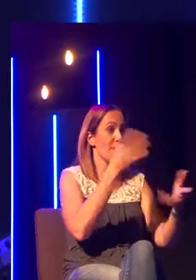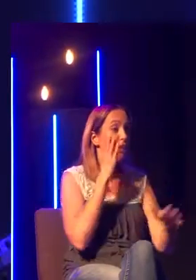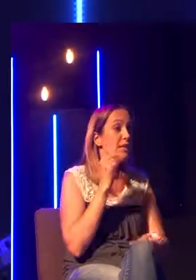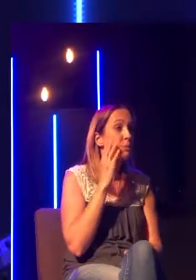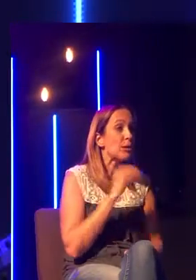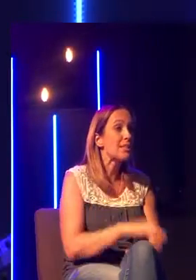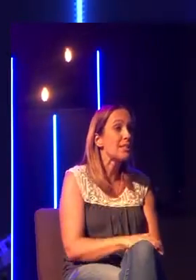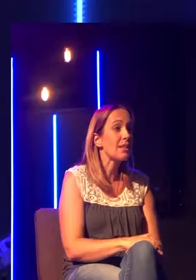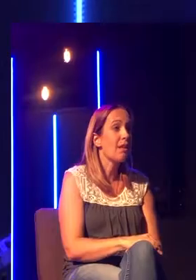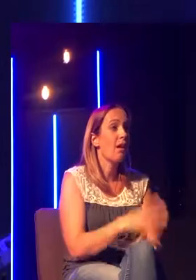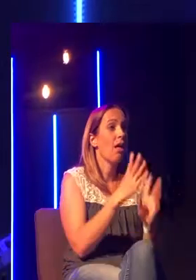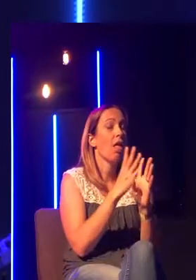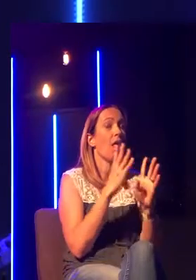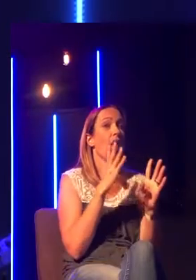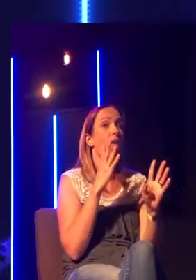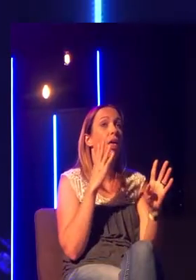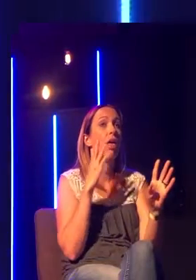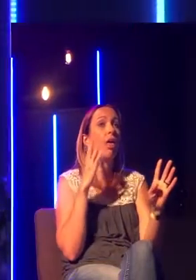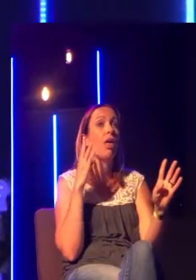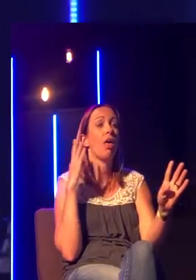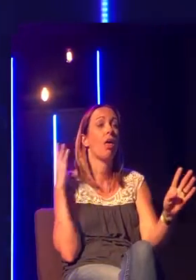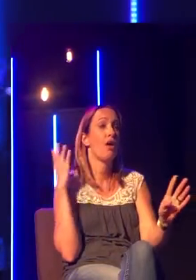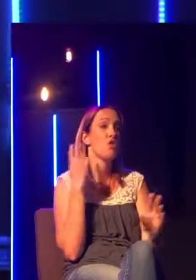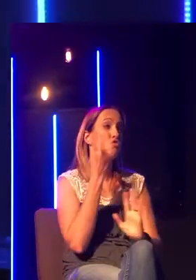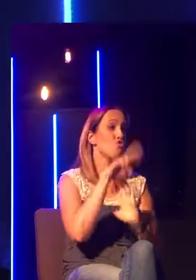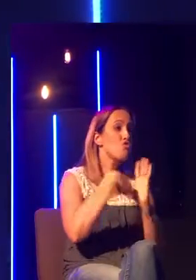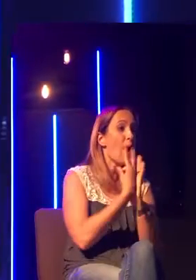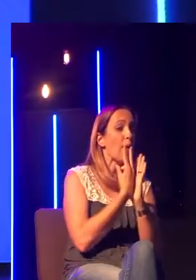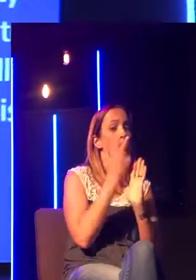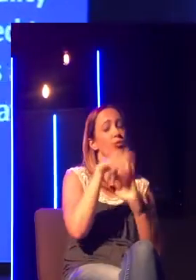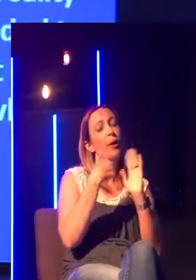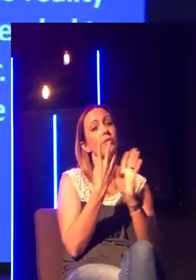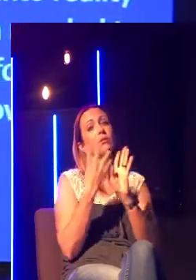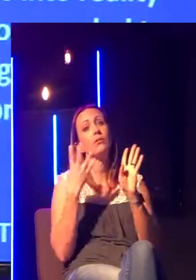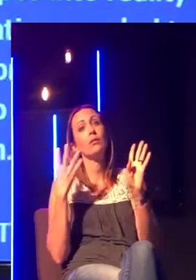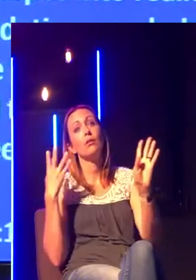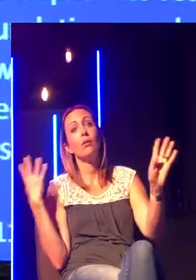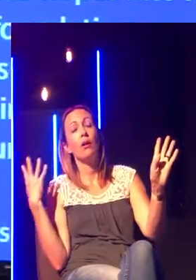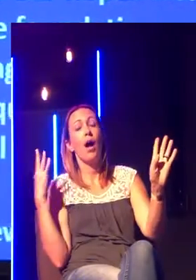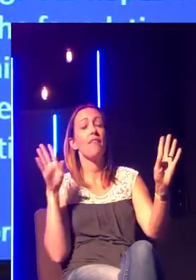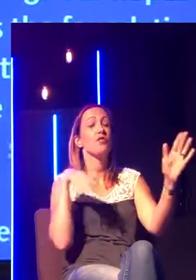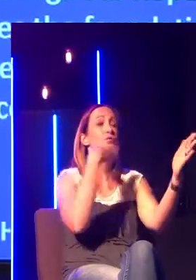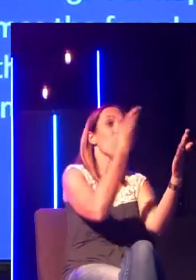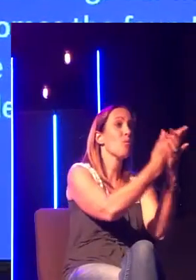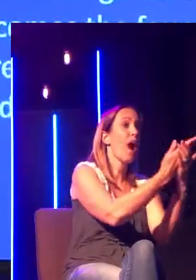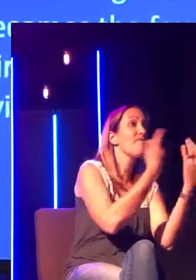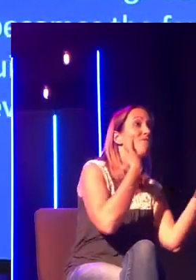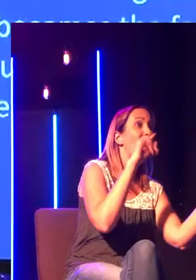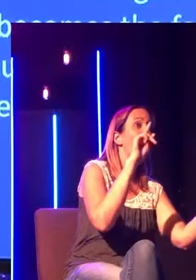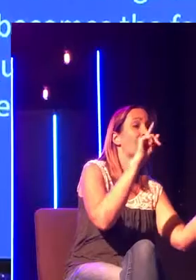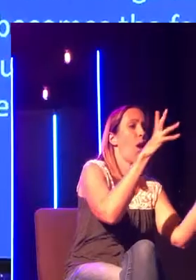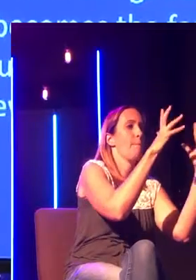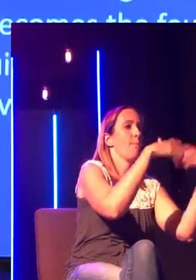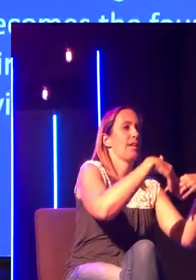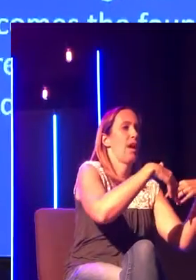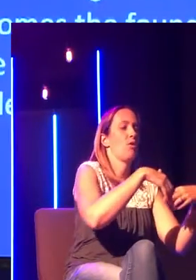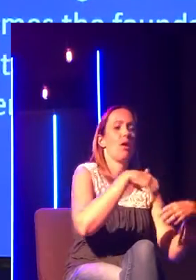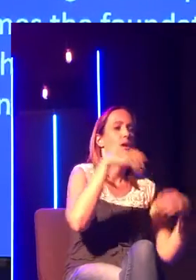Have you stood in that line 2 and 3 hours, then you get to the front and then it breaks down? That is not the happiest place on